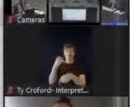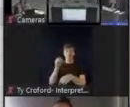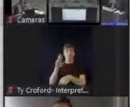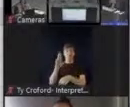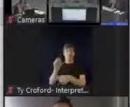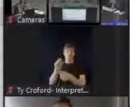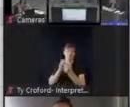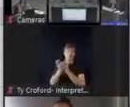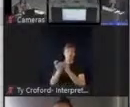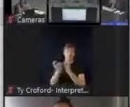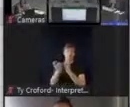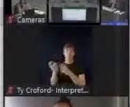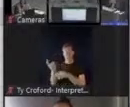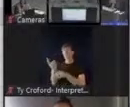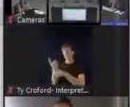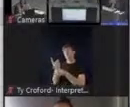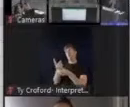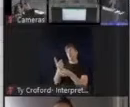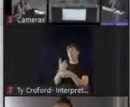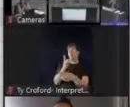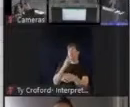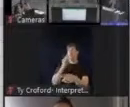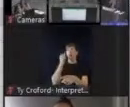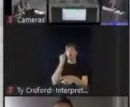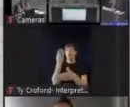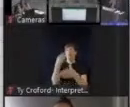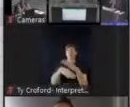that's correct. So yeah, those paying in $1 million or